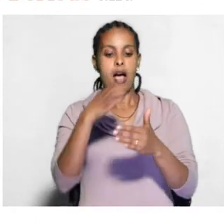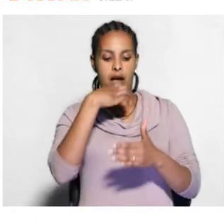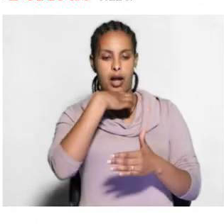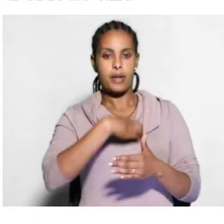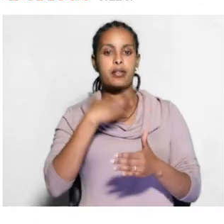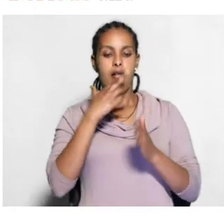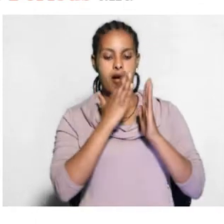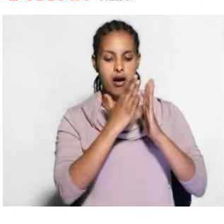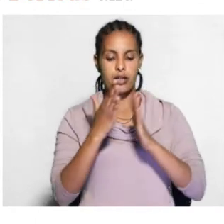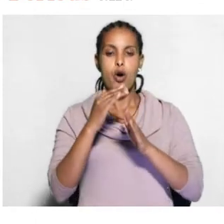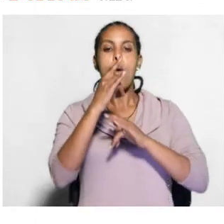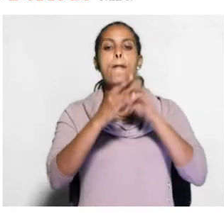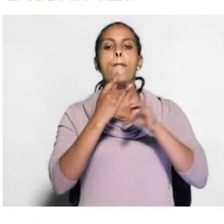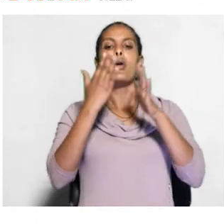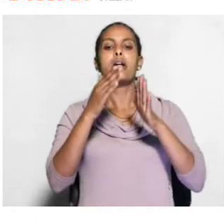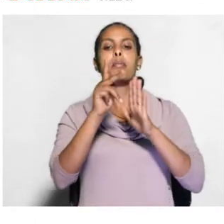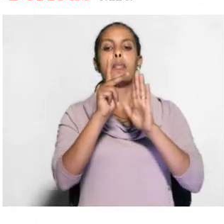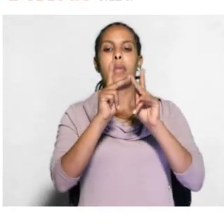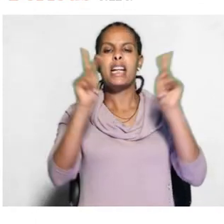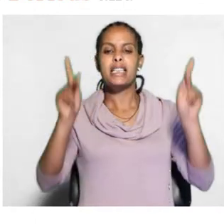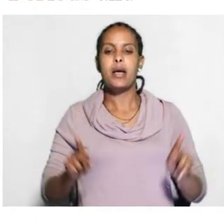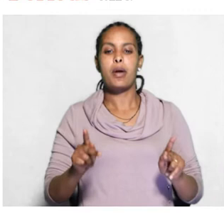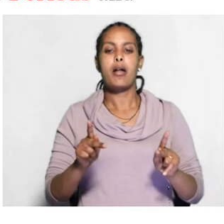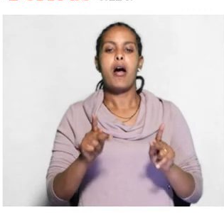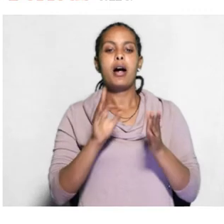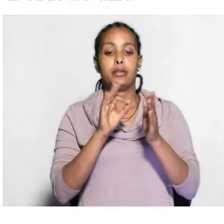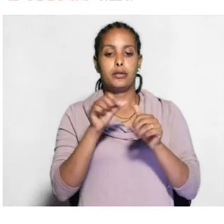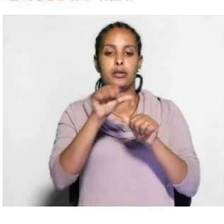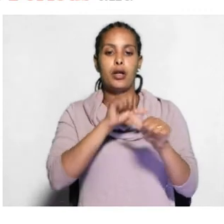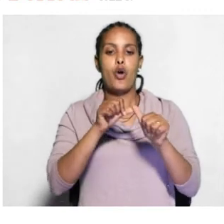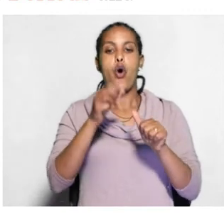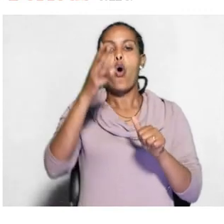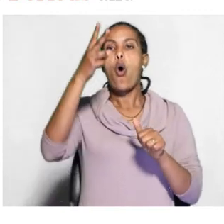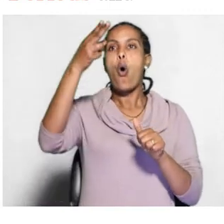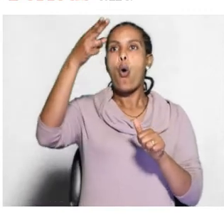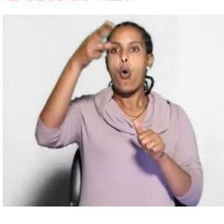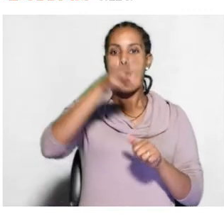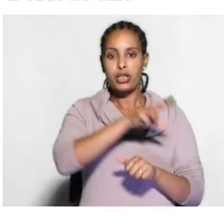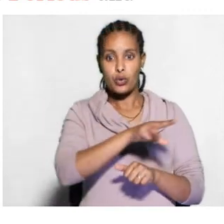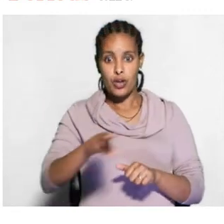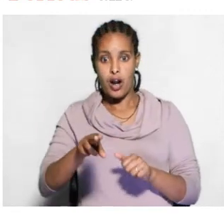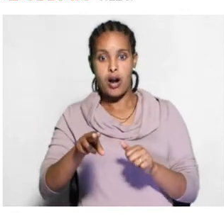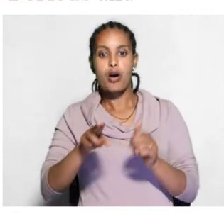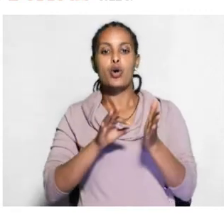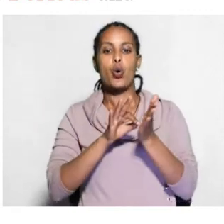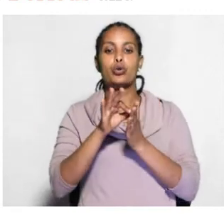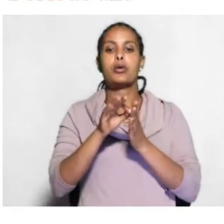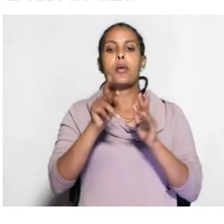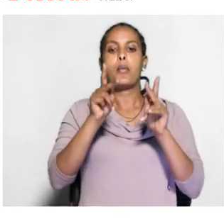Elements are arranged in modern periodic table by increasing atomic numbers into horizontal rows called periods.